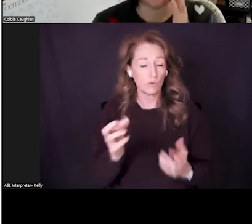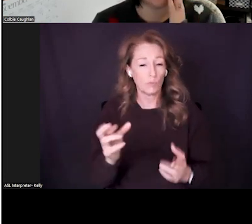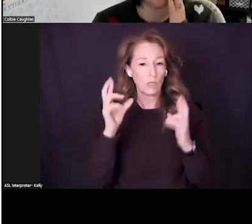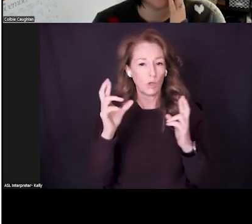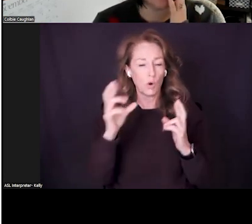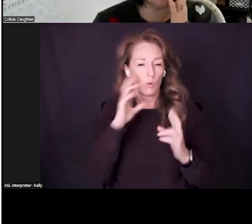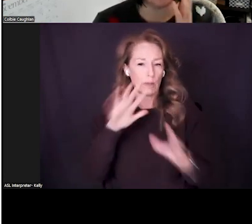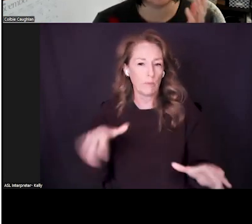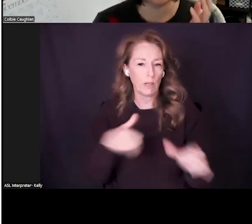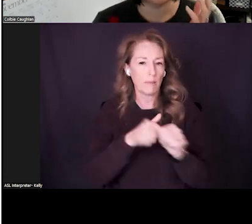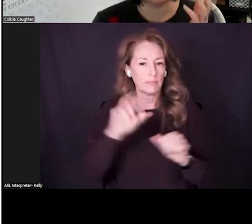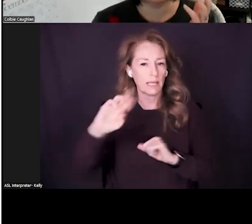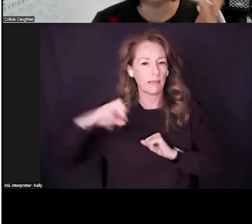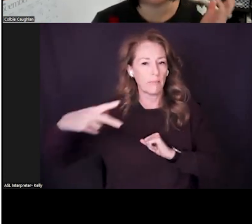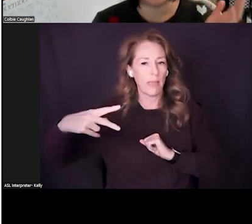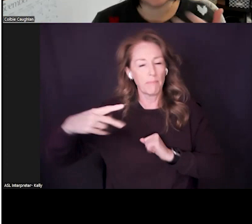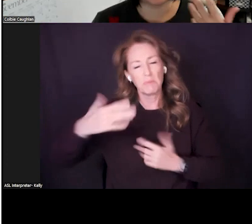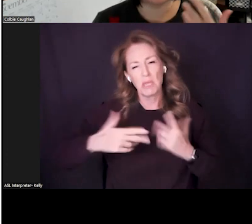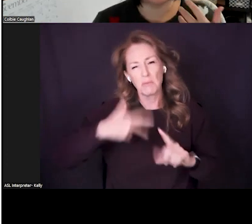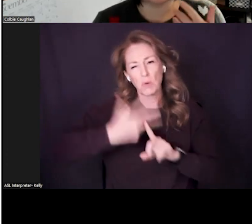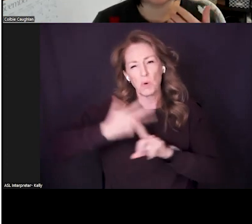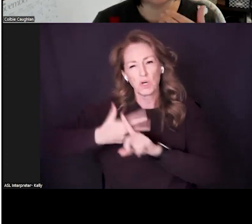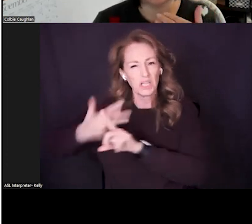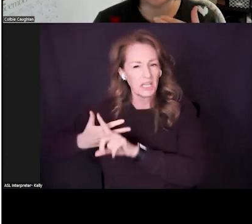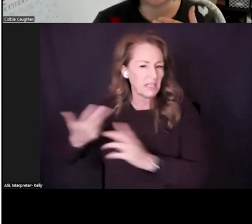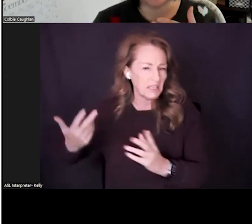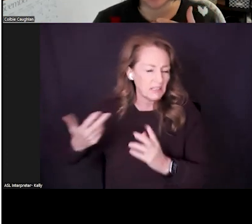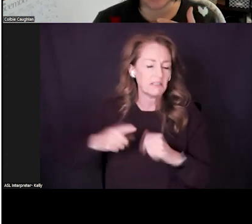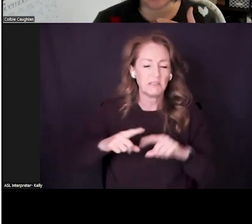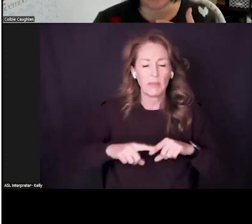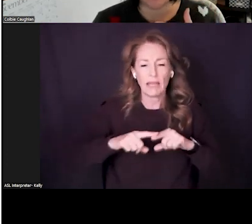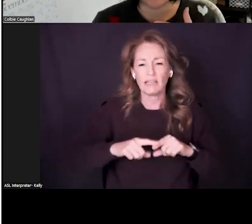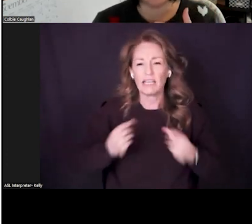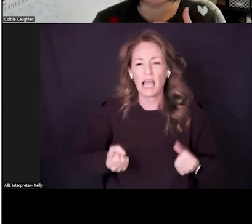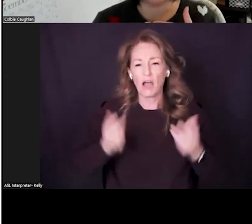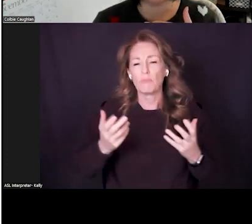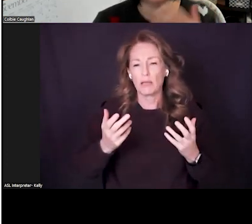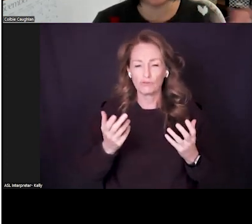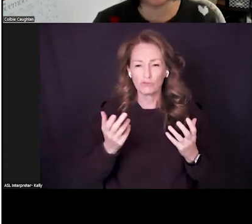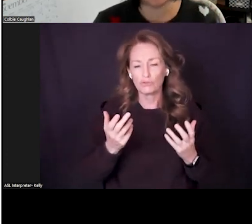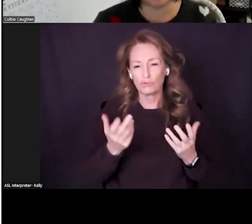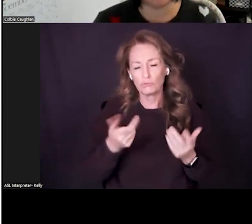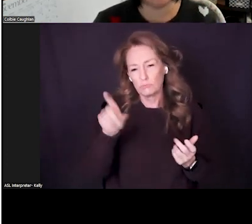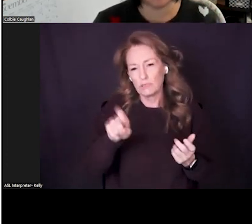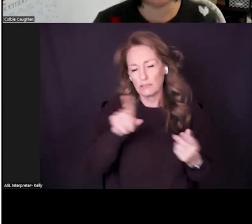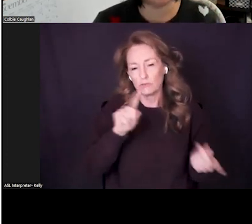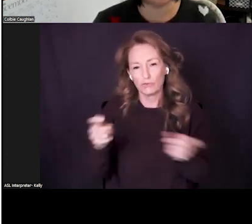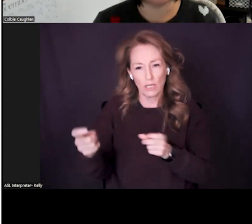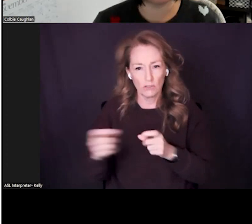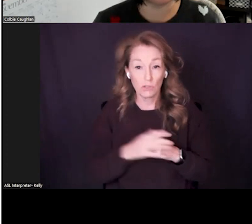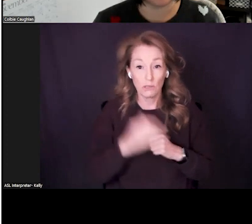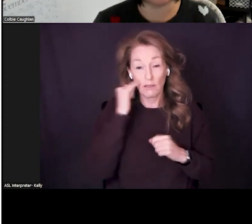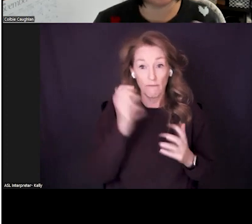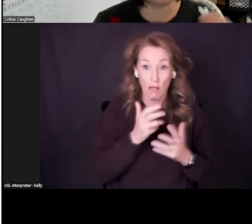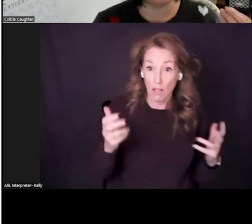quarter, depending on how many things that we receive that need to be changed. If there's a ton of them in 1 month, then